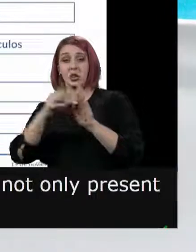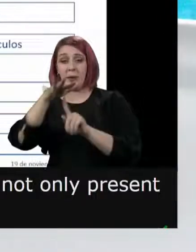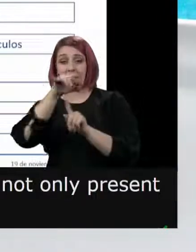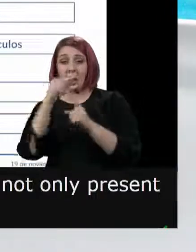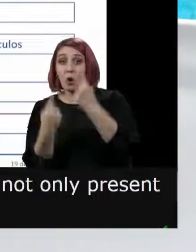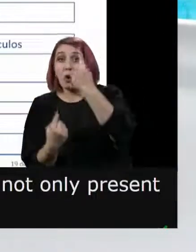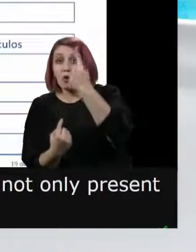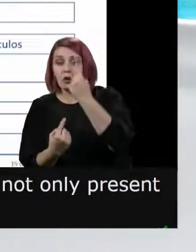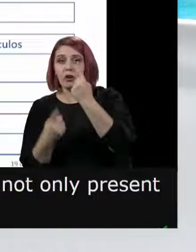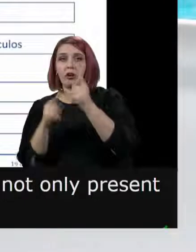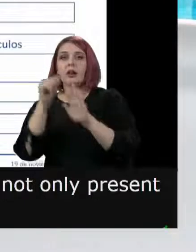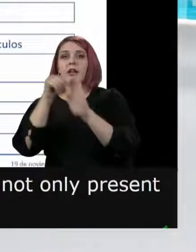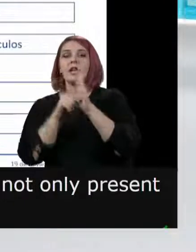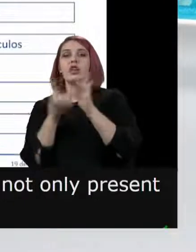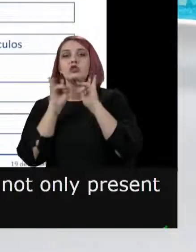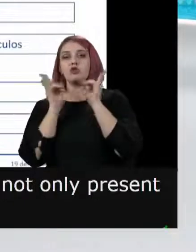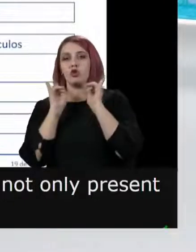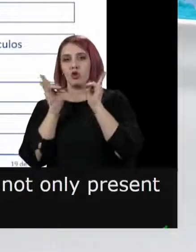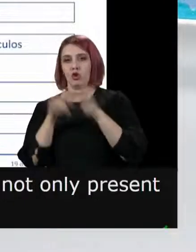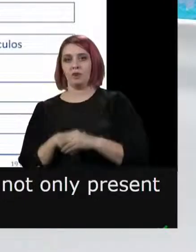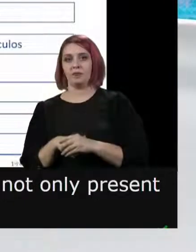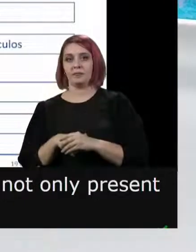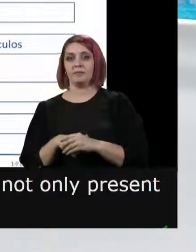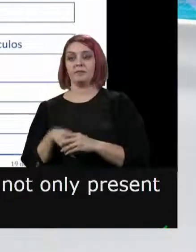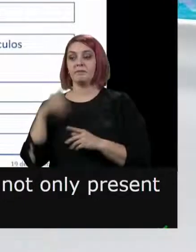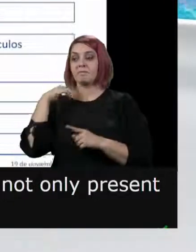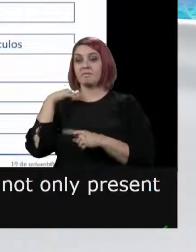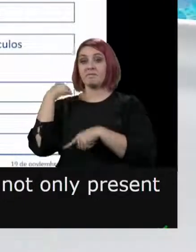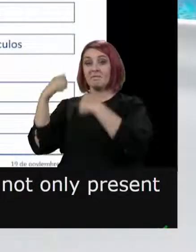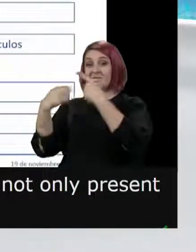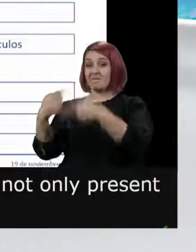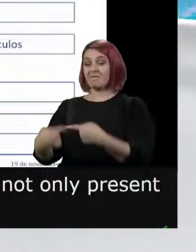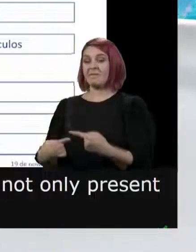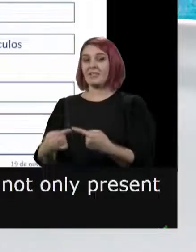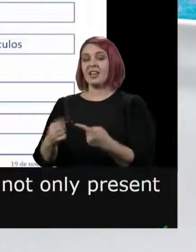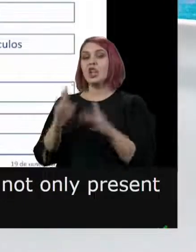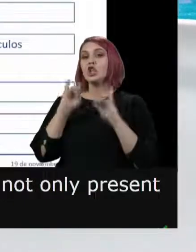One of the environmental requirements is the sound level.